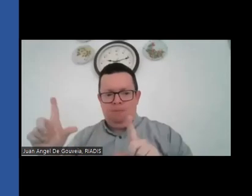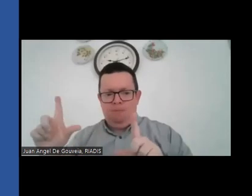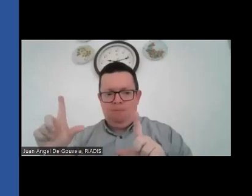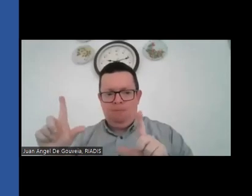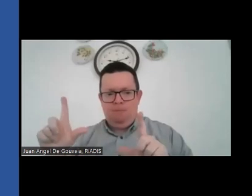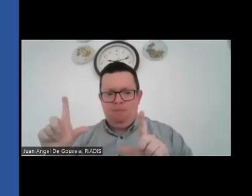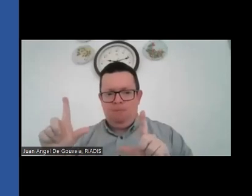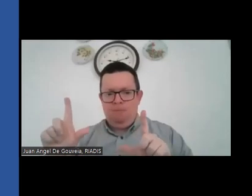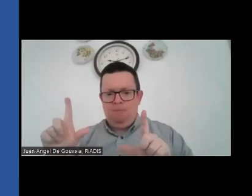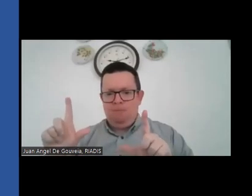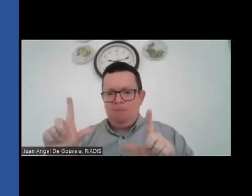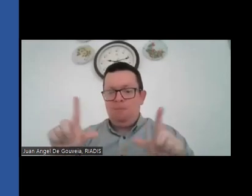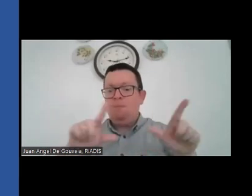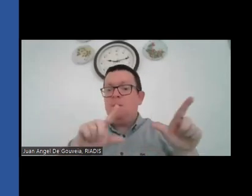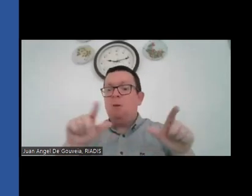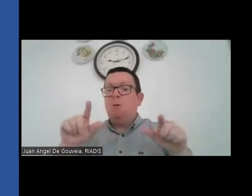This implementation of the